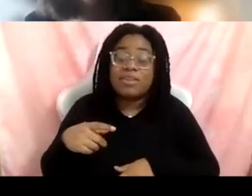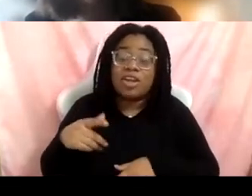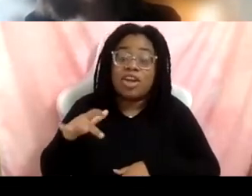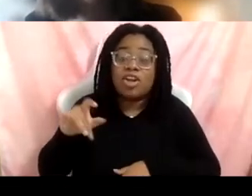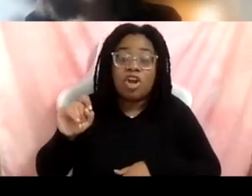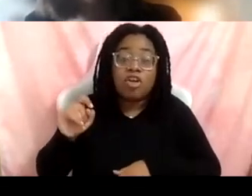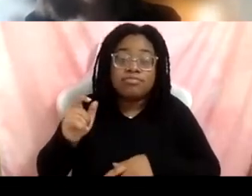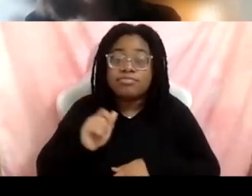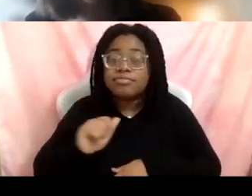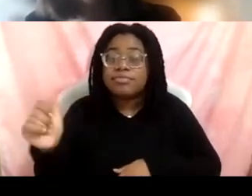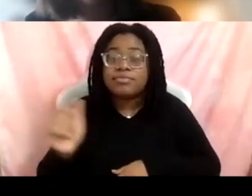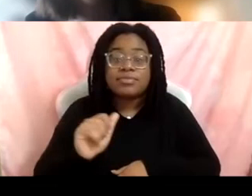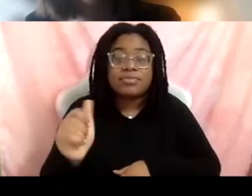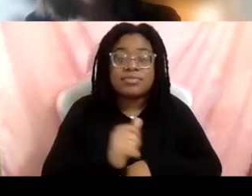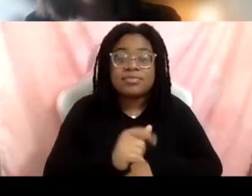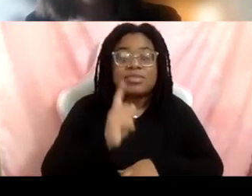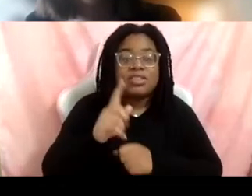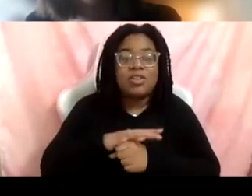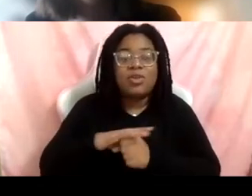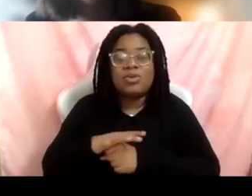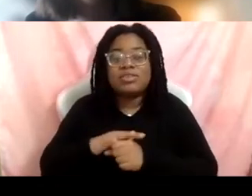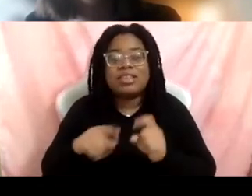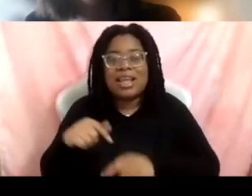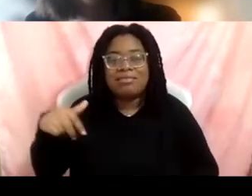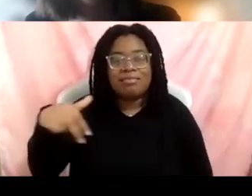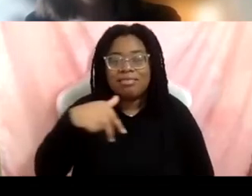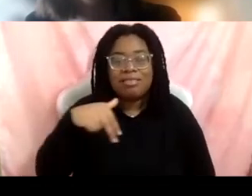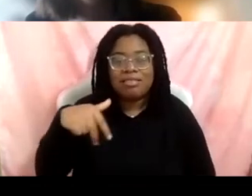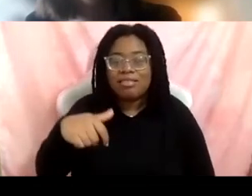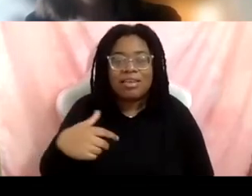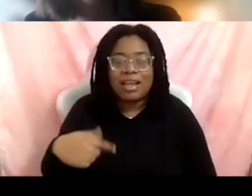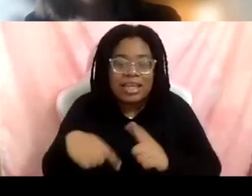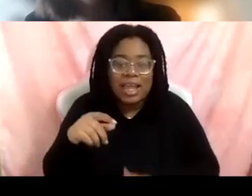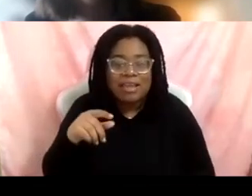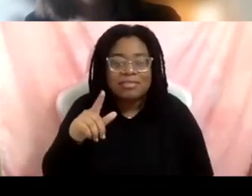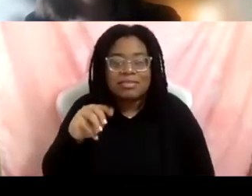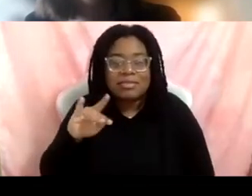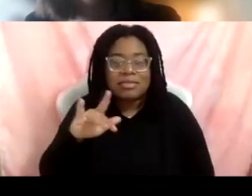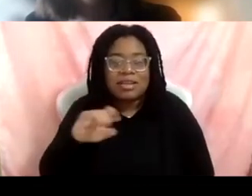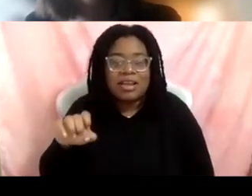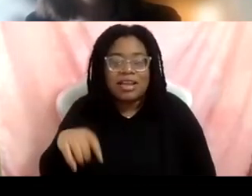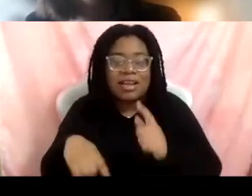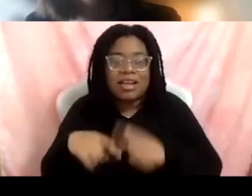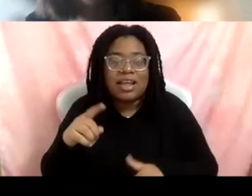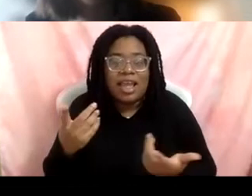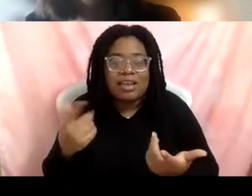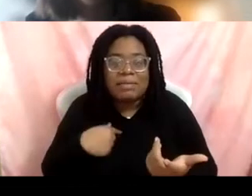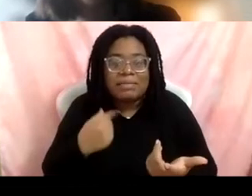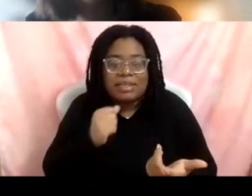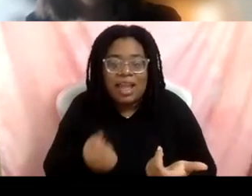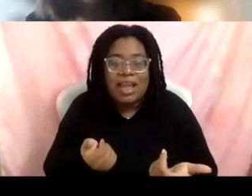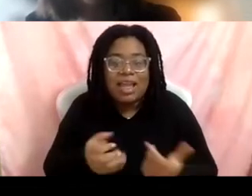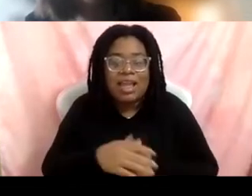one location to XYZ, you know, I'm not going to be, you know, walking with my cane a mile. Not doing it. I can, but I'm not doing it. So it's